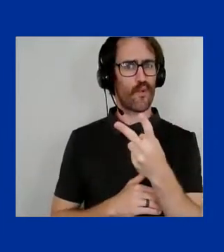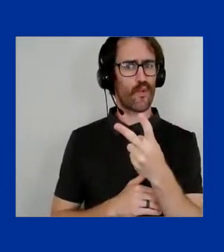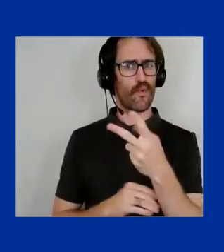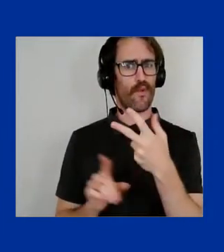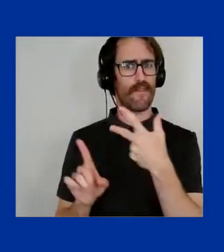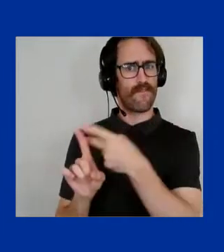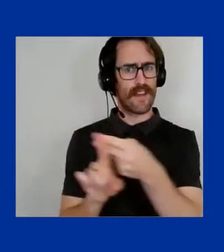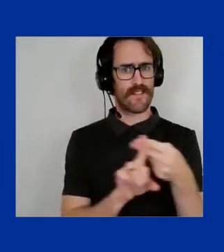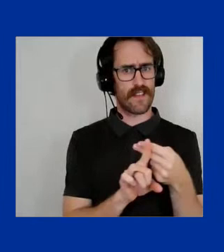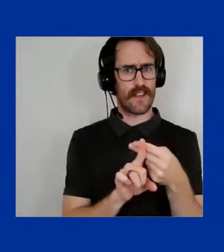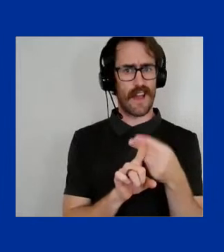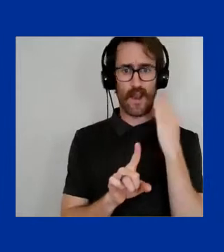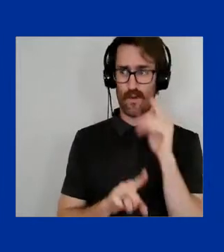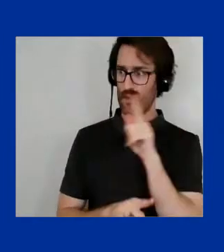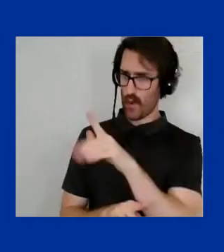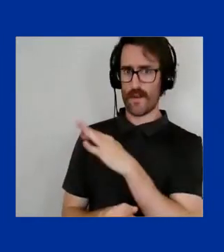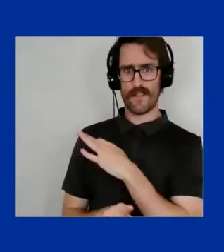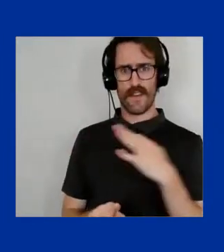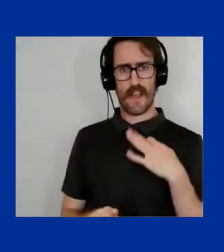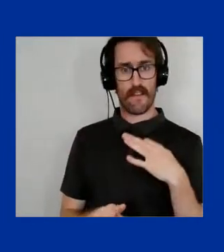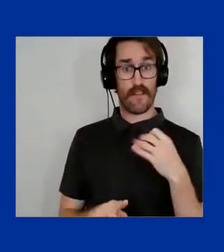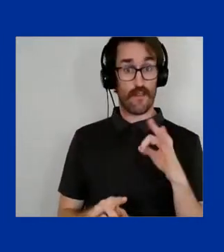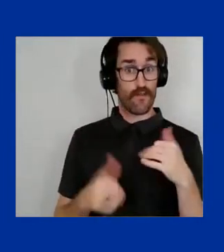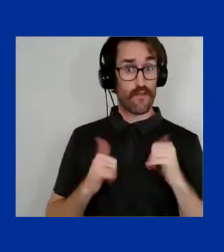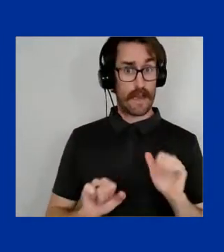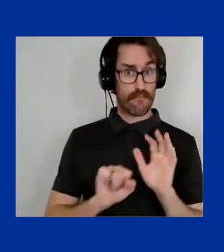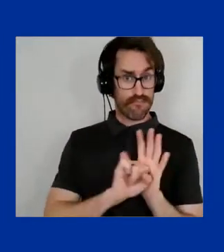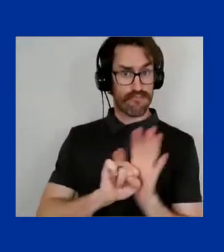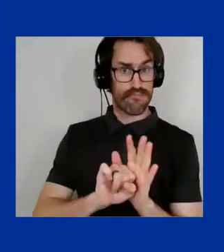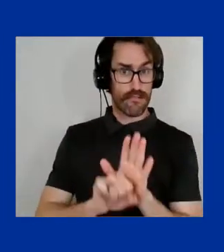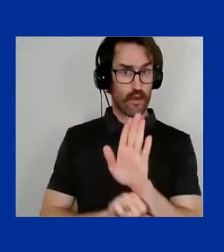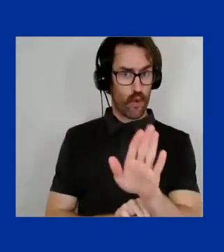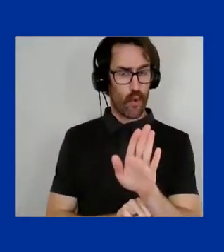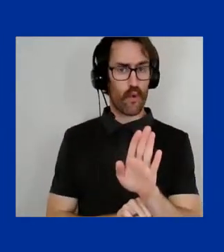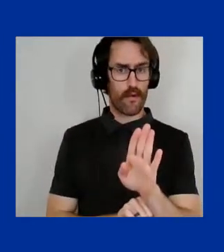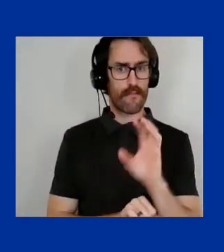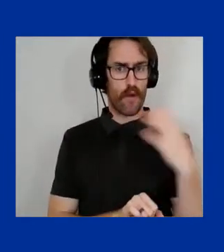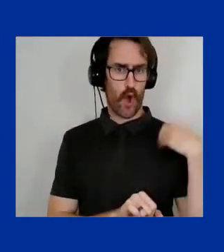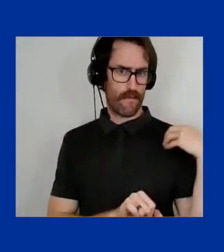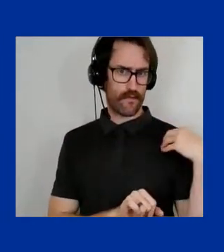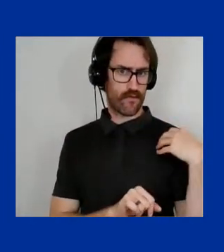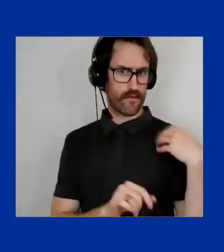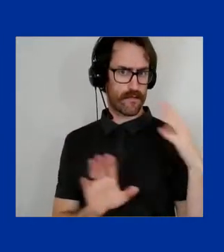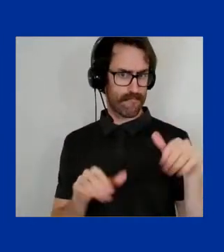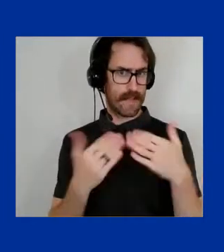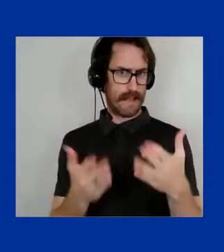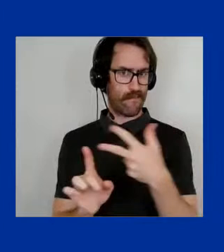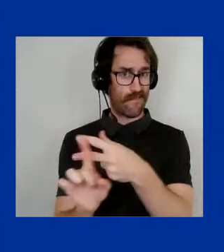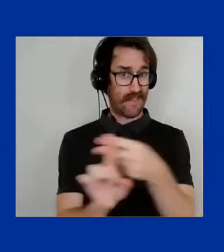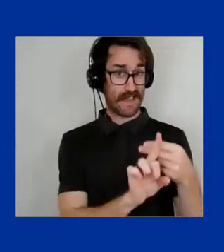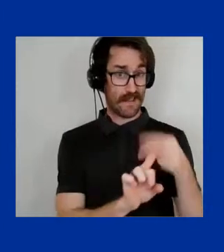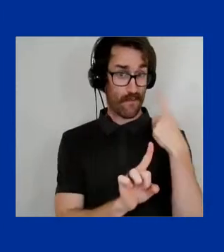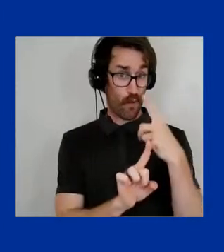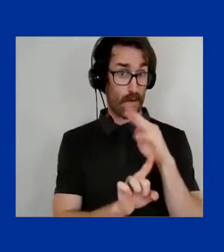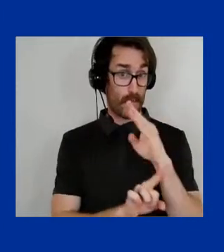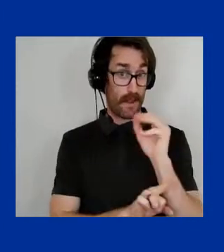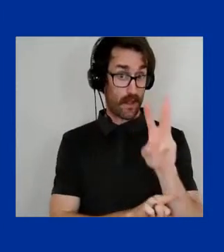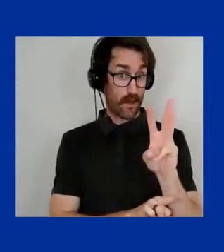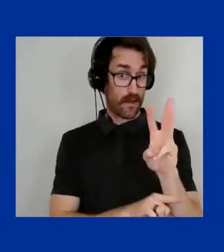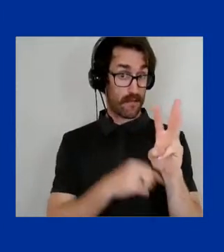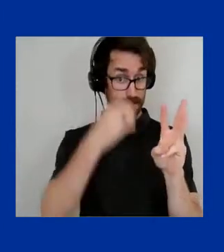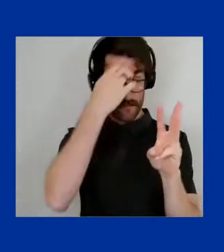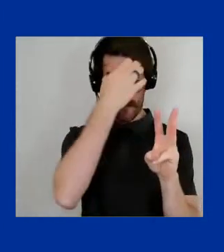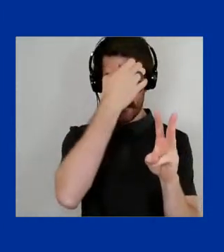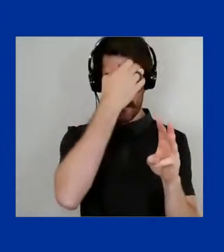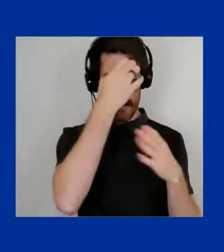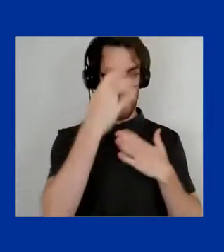any advocacy or your colleagues across the province to make to try to get bylaw officers prioritized for vaccinations. So the answer is yes